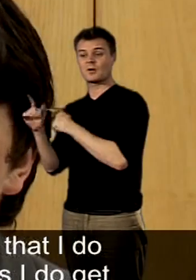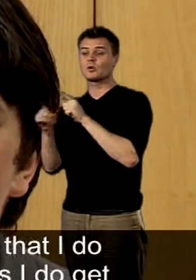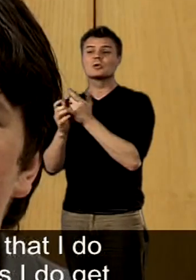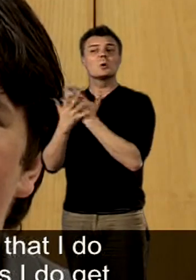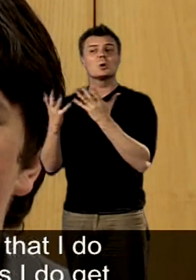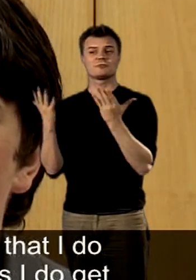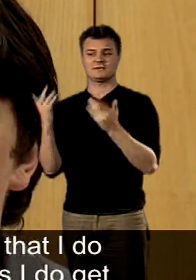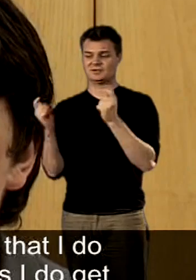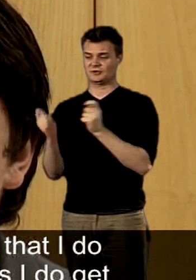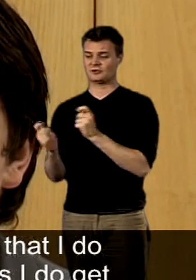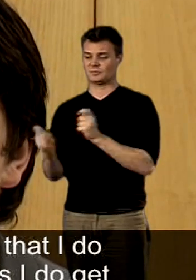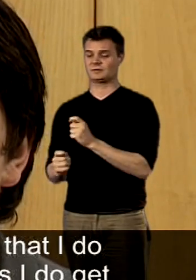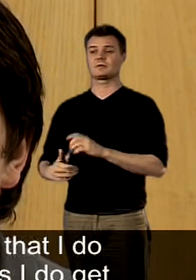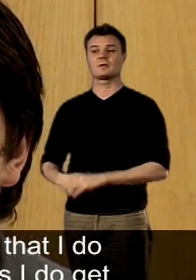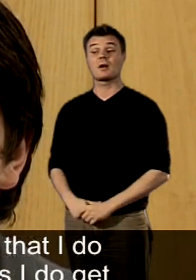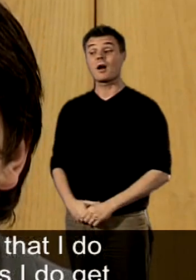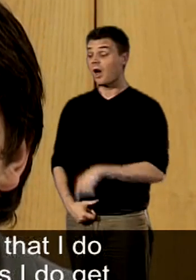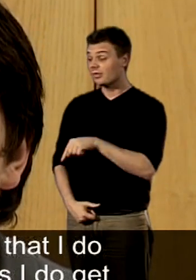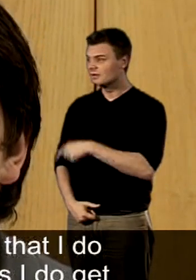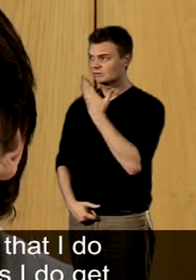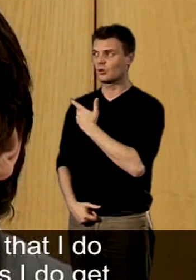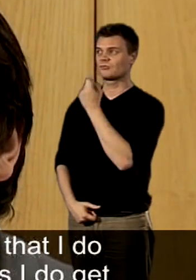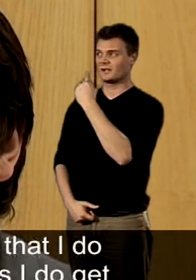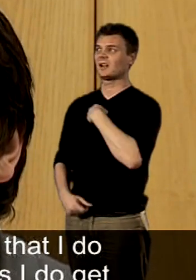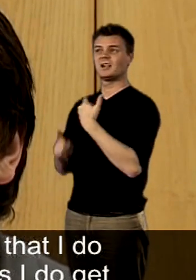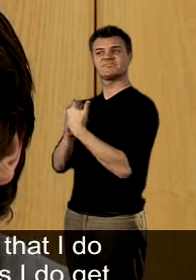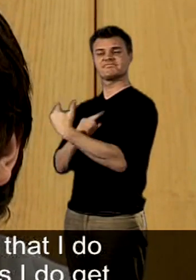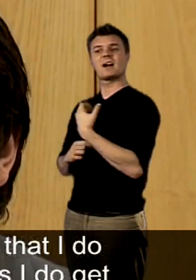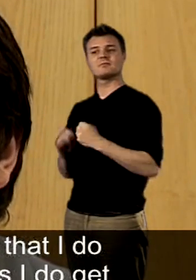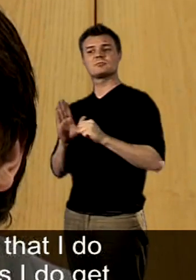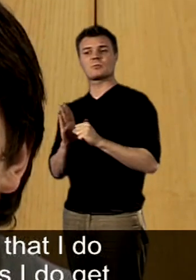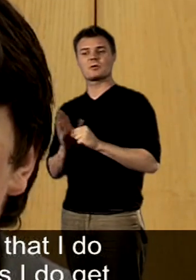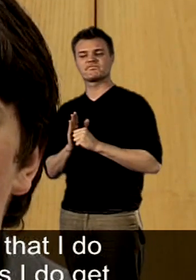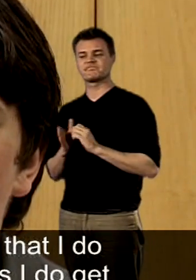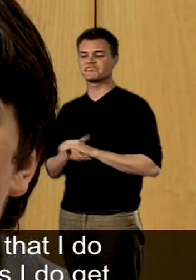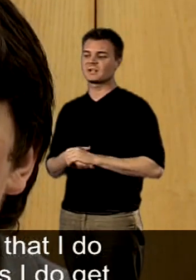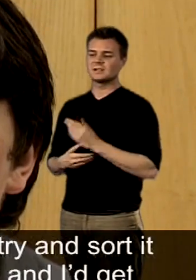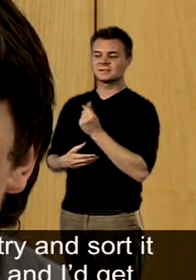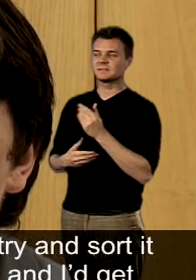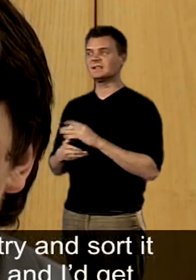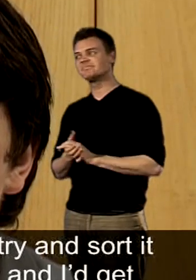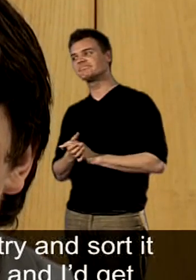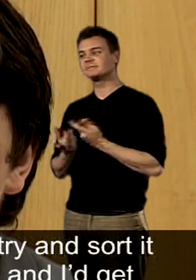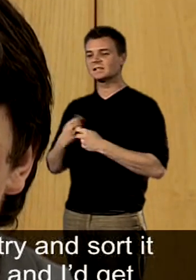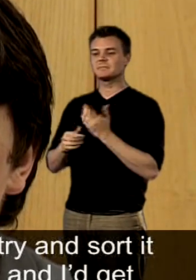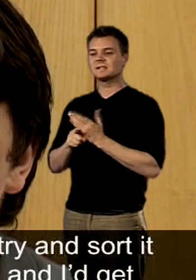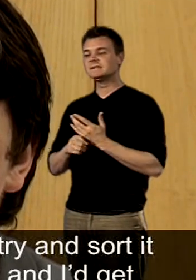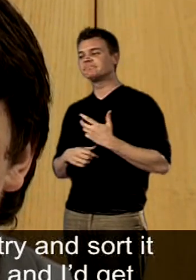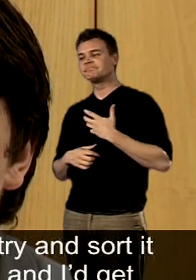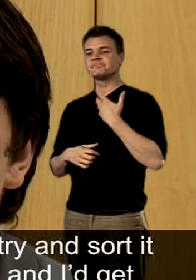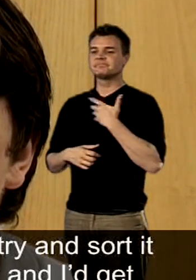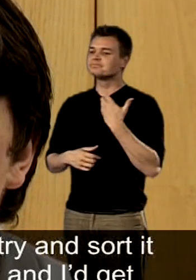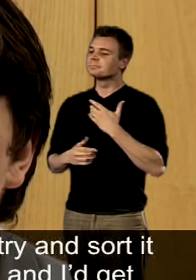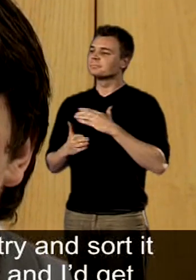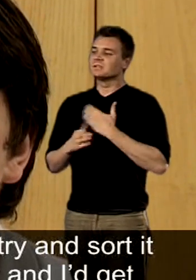With this school, I think they realise that I do have a problem and that sometimes I do get out of hand because